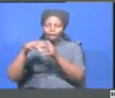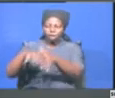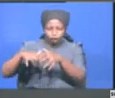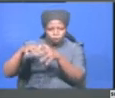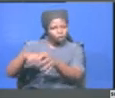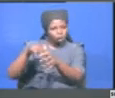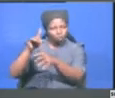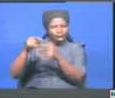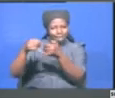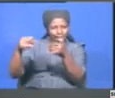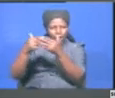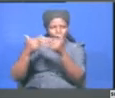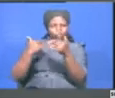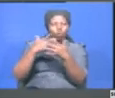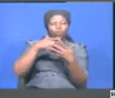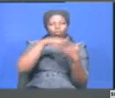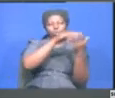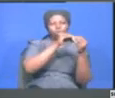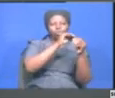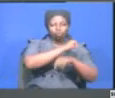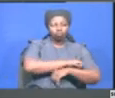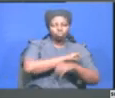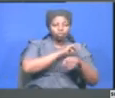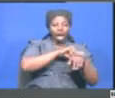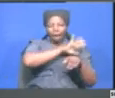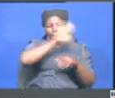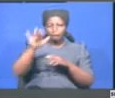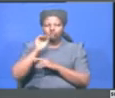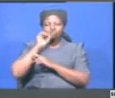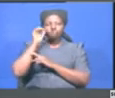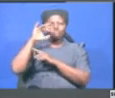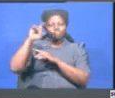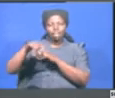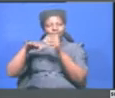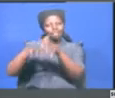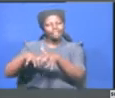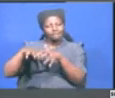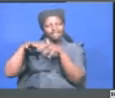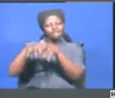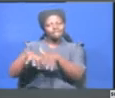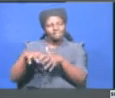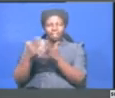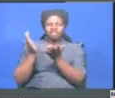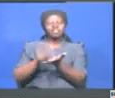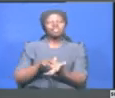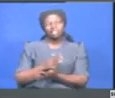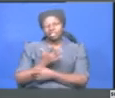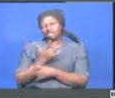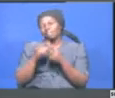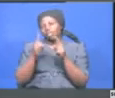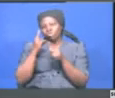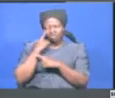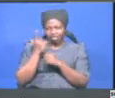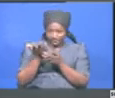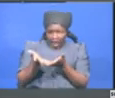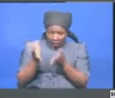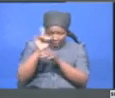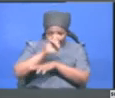back from school, another line of maize. Palilia, you know what palilia? Yes. Weeding. I'm weeding. But you see, nowadays, it doesn't